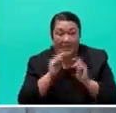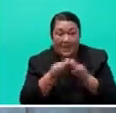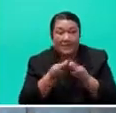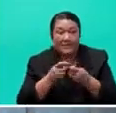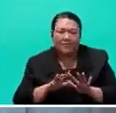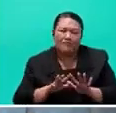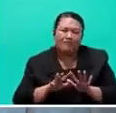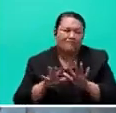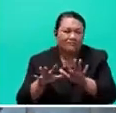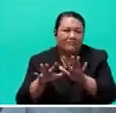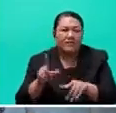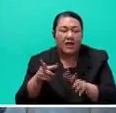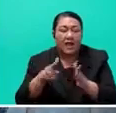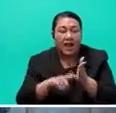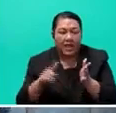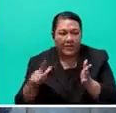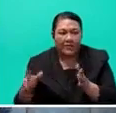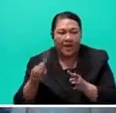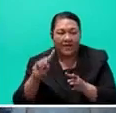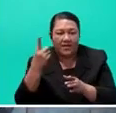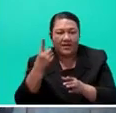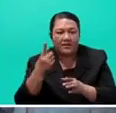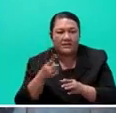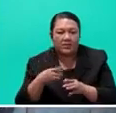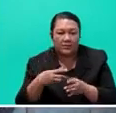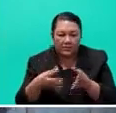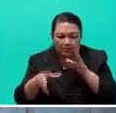coming back with a report to this August House.